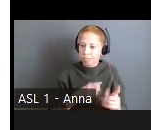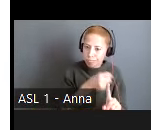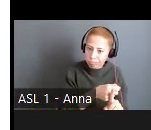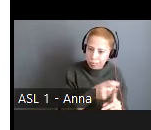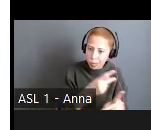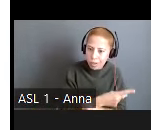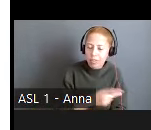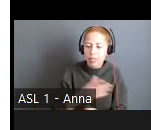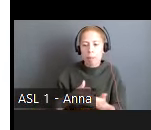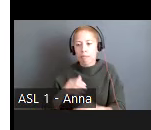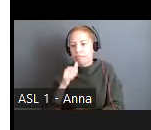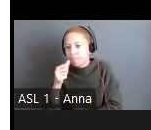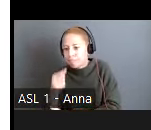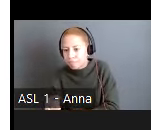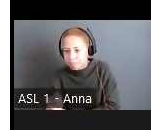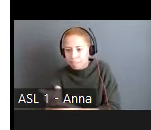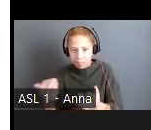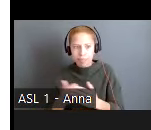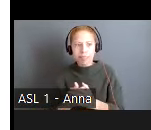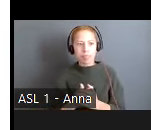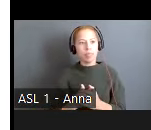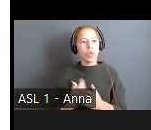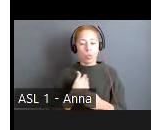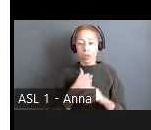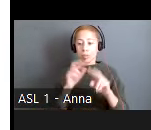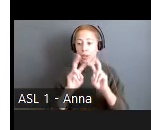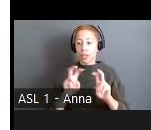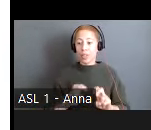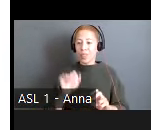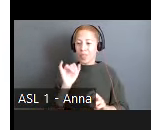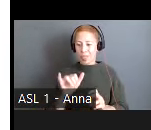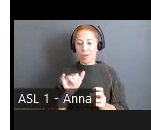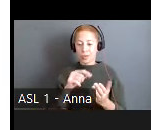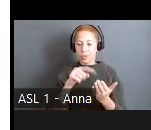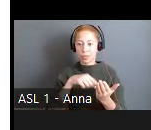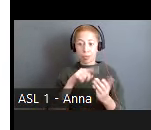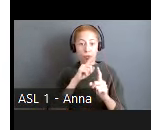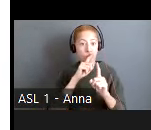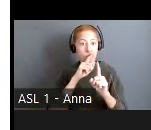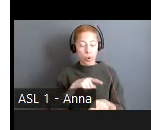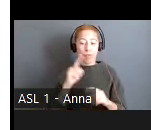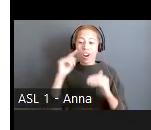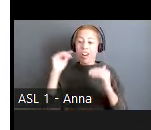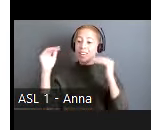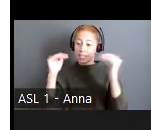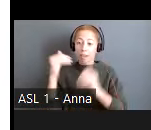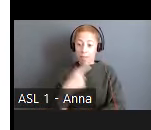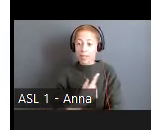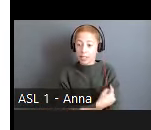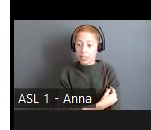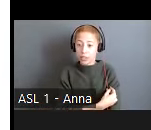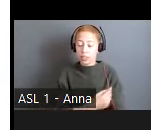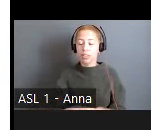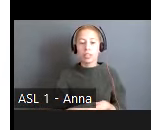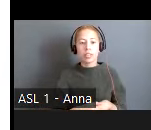were looking at our report cards in adult vaccination, and you see some examples here where we were able